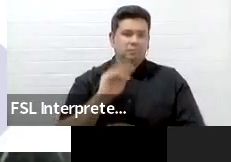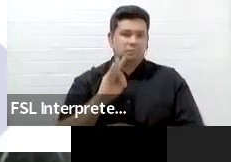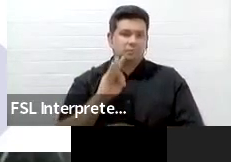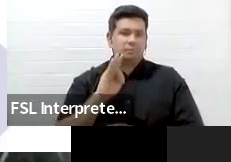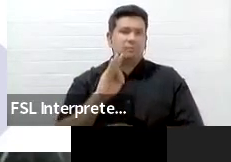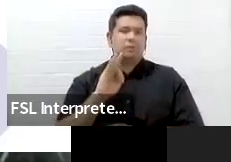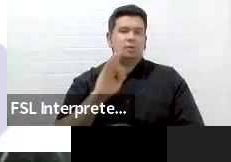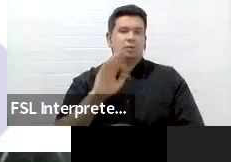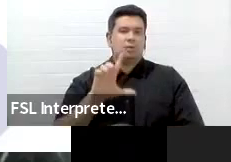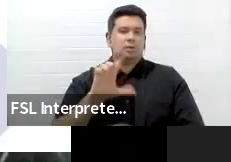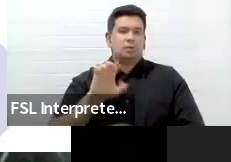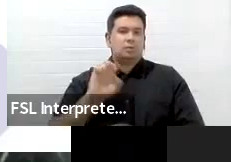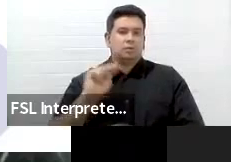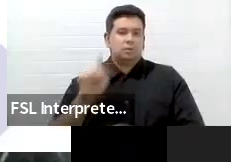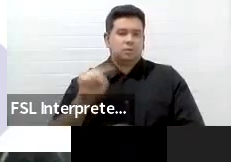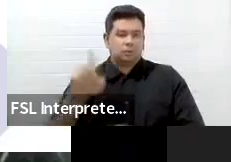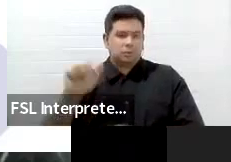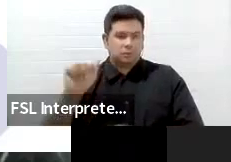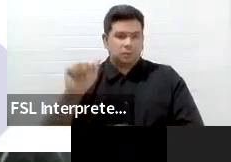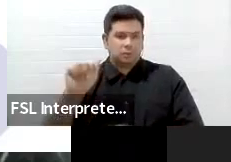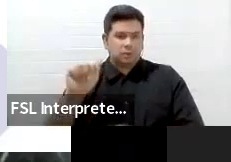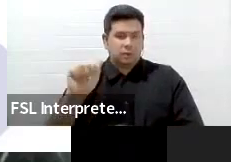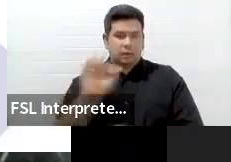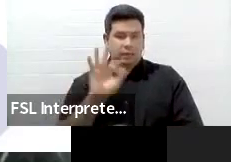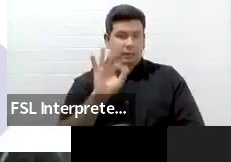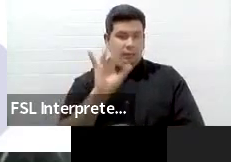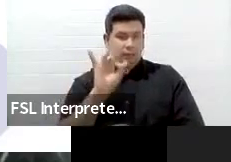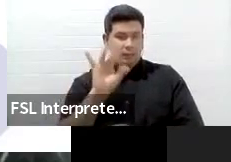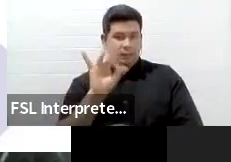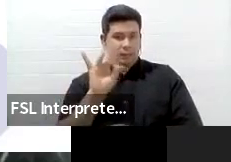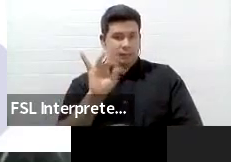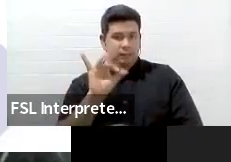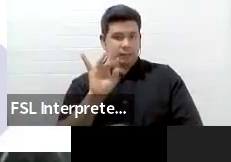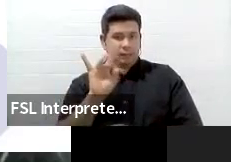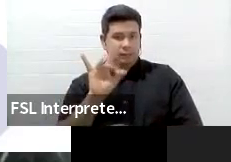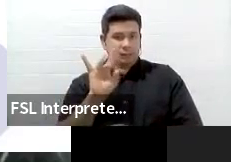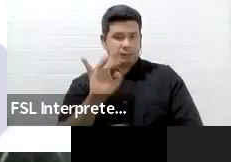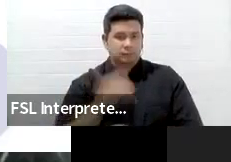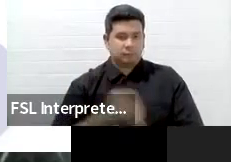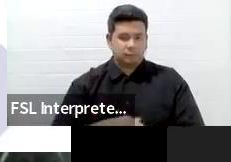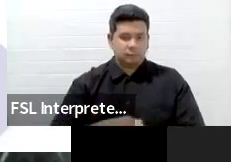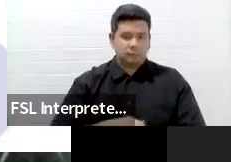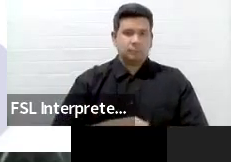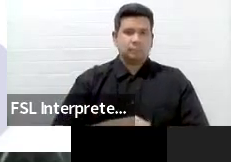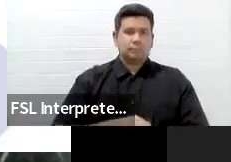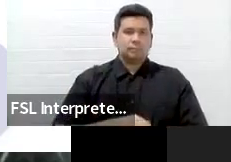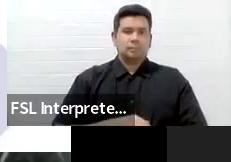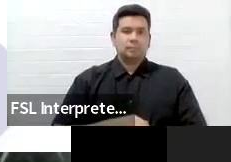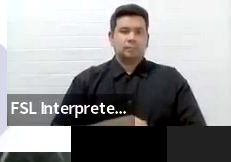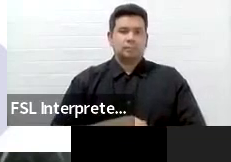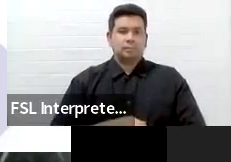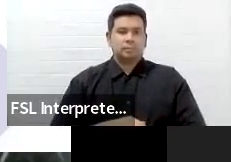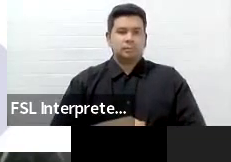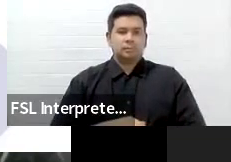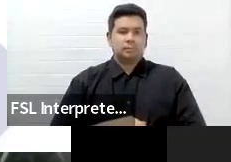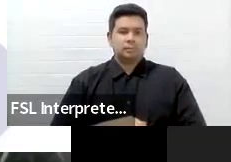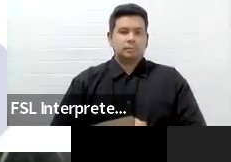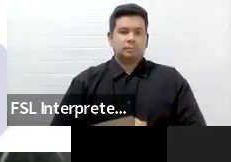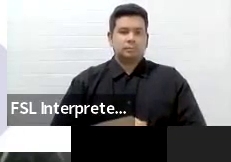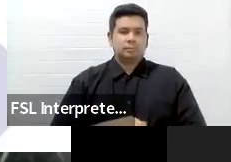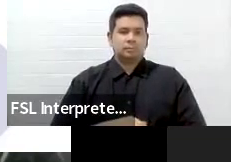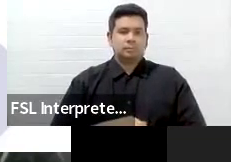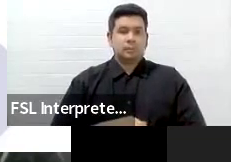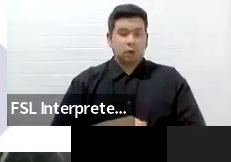The influenza in 1918 killed more people in 24 weeks than those who died of AIDS in